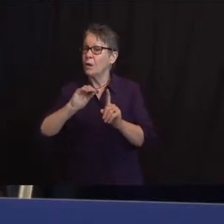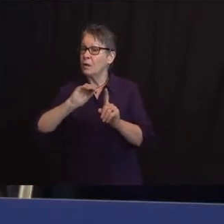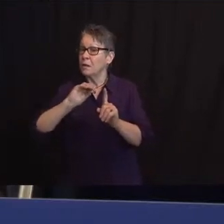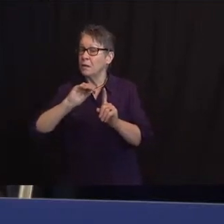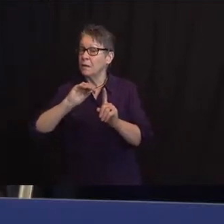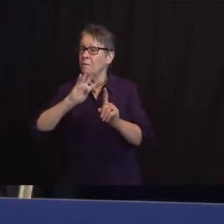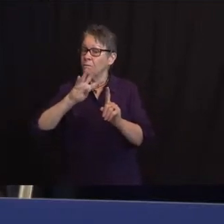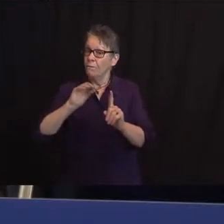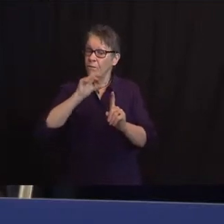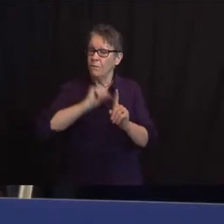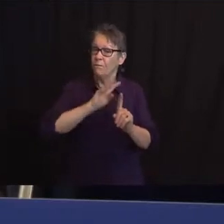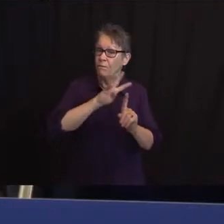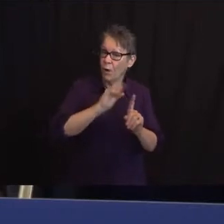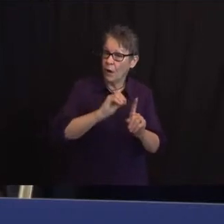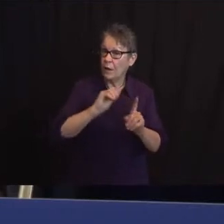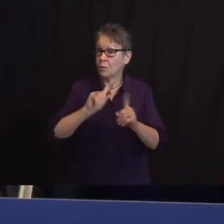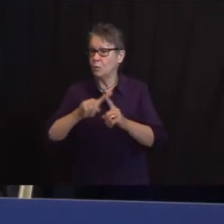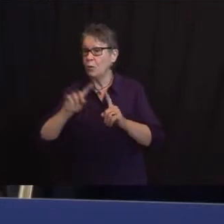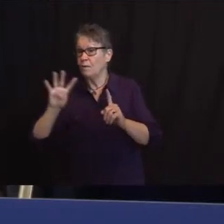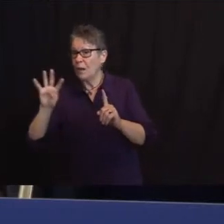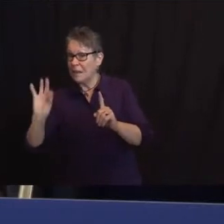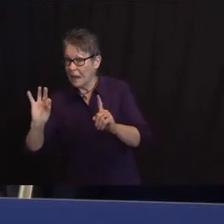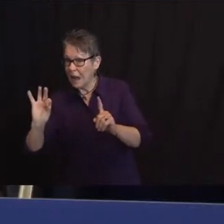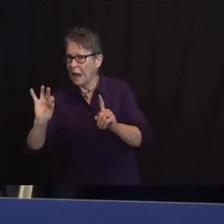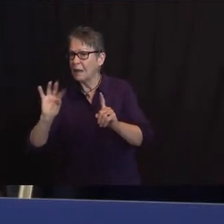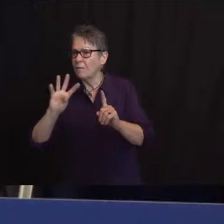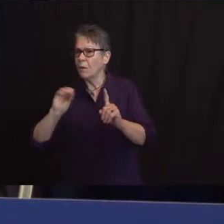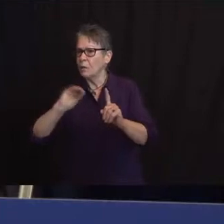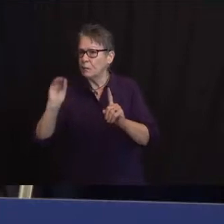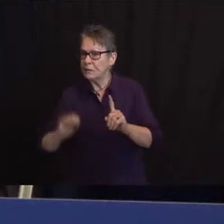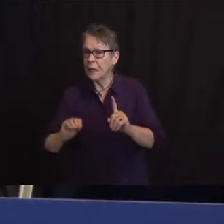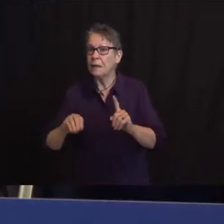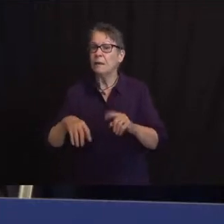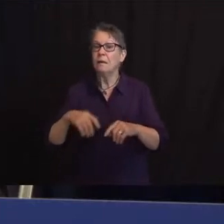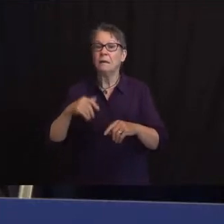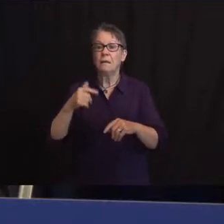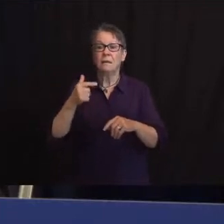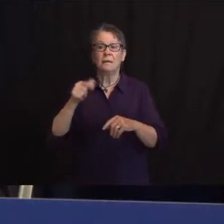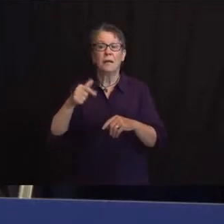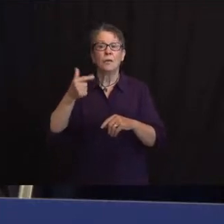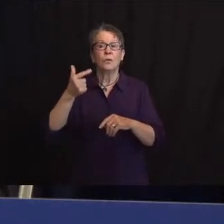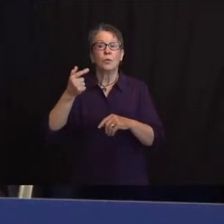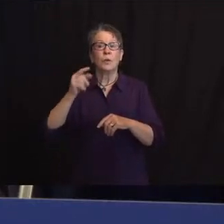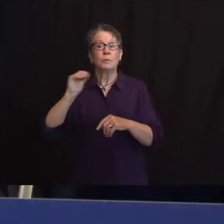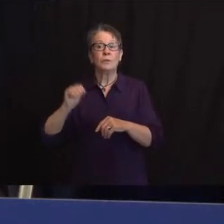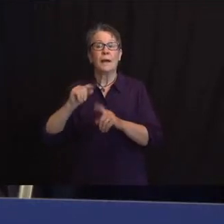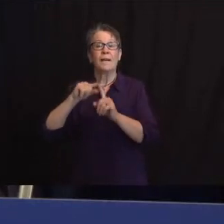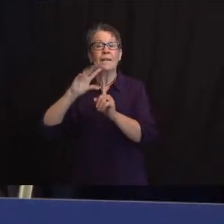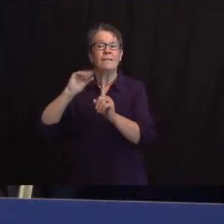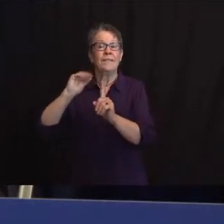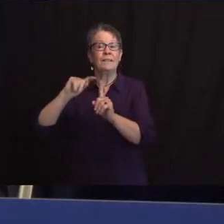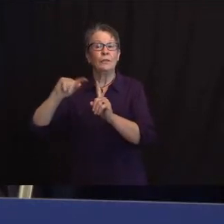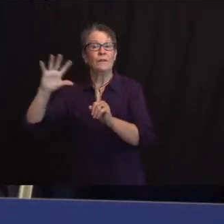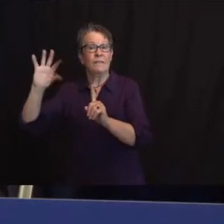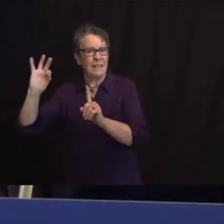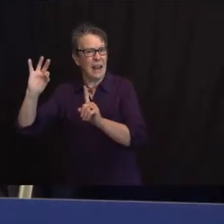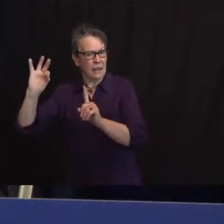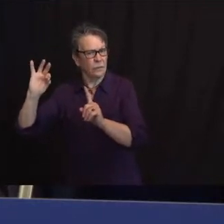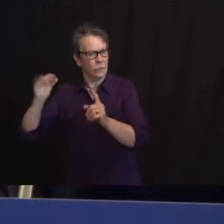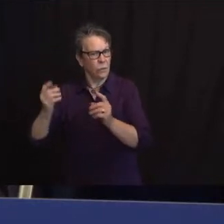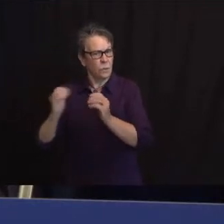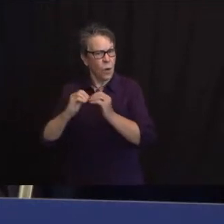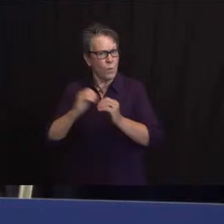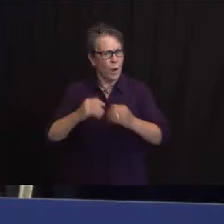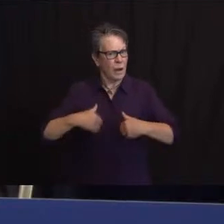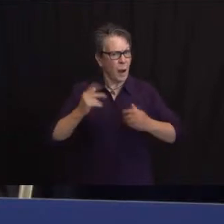and 59. Overall, 48% of the new hospitalizations were under the age of